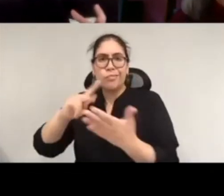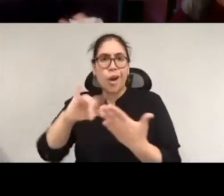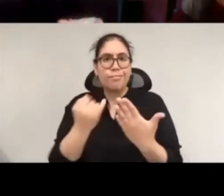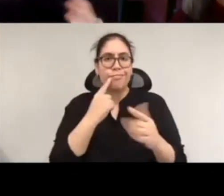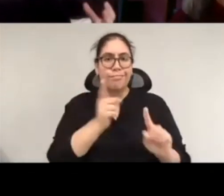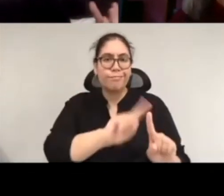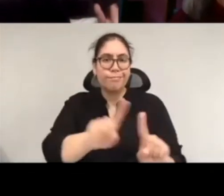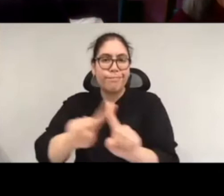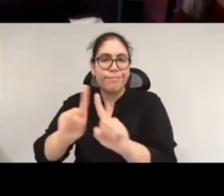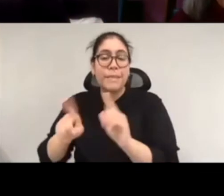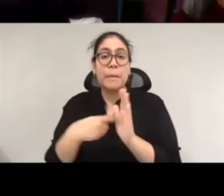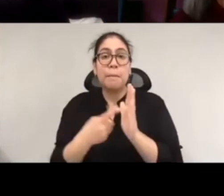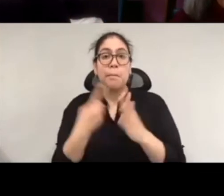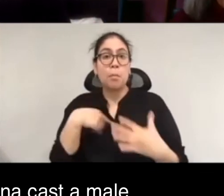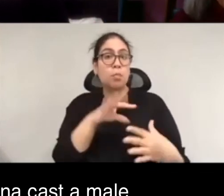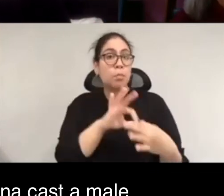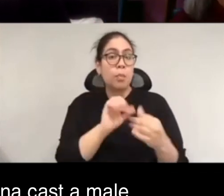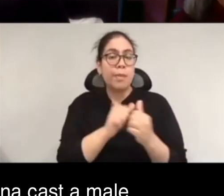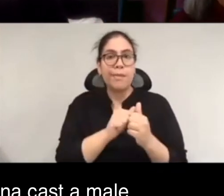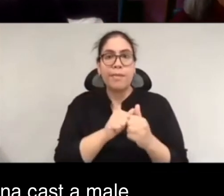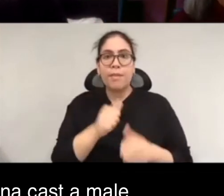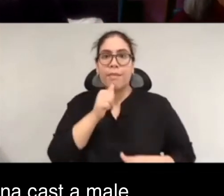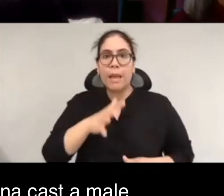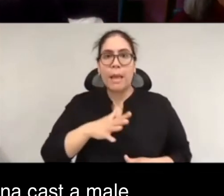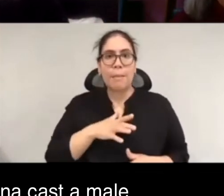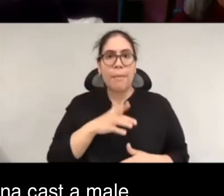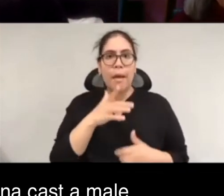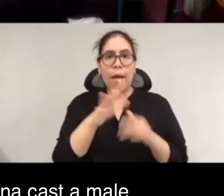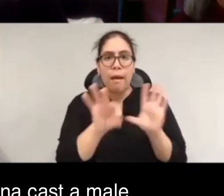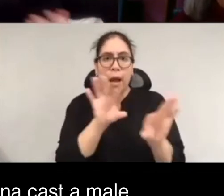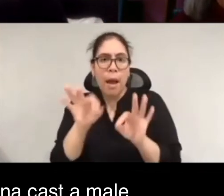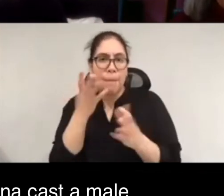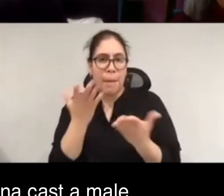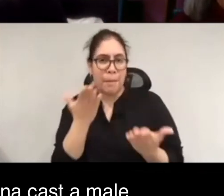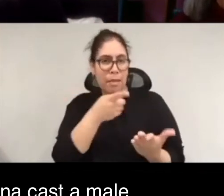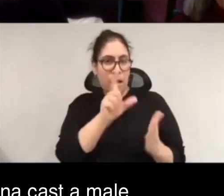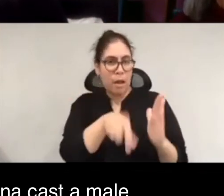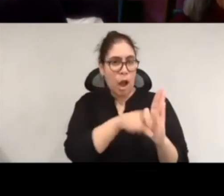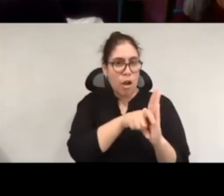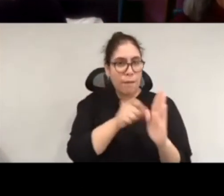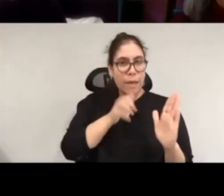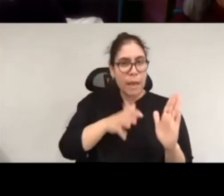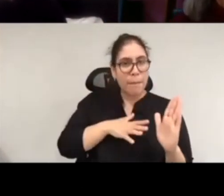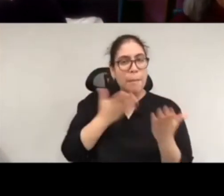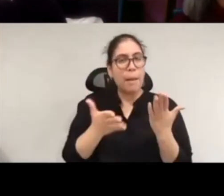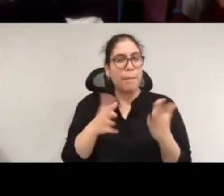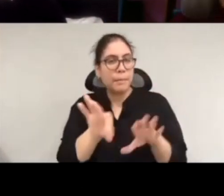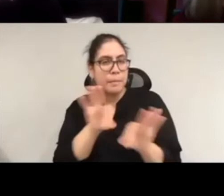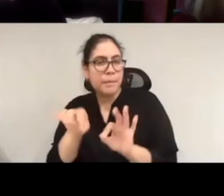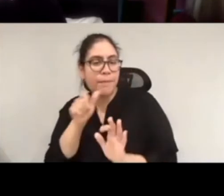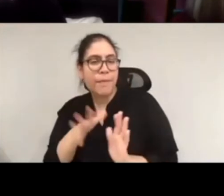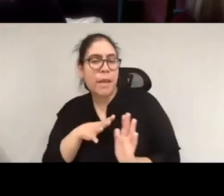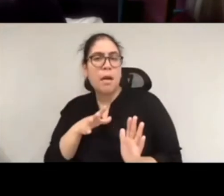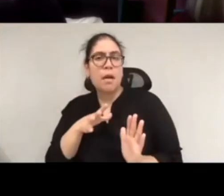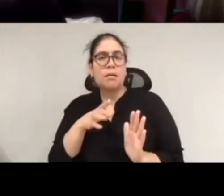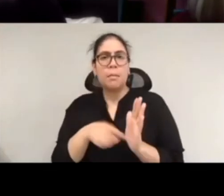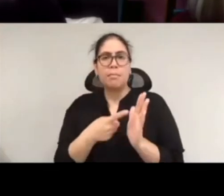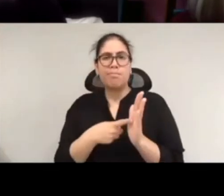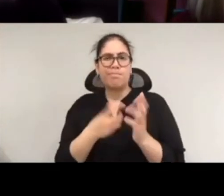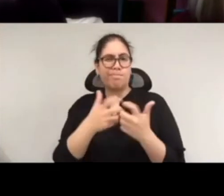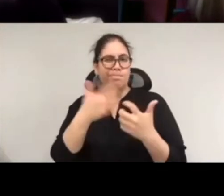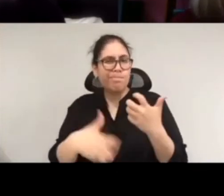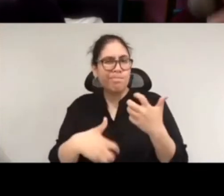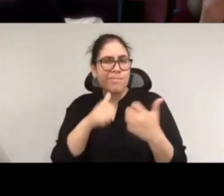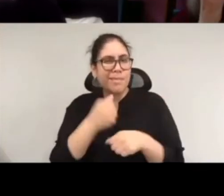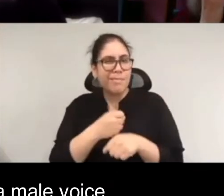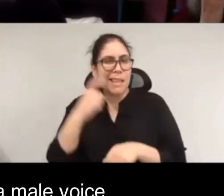cast, sometimes we'll be like, okay, we want to cast a male for this, and vice versa. Sometimes that doesn't make sense. Depending